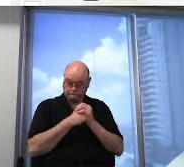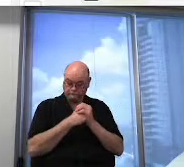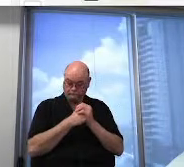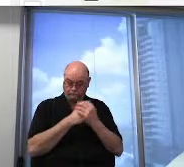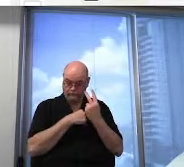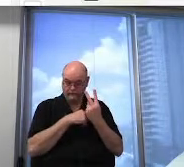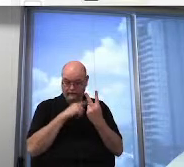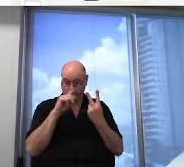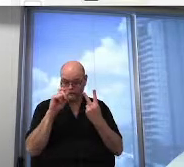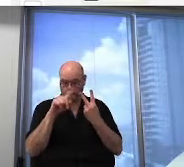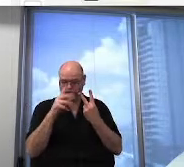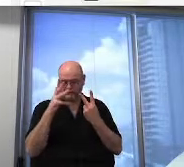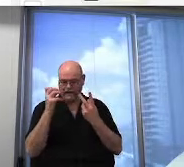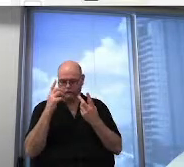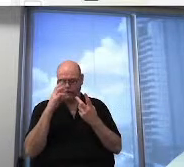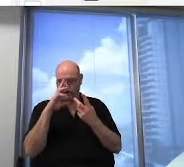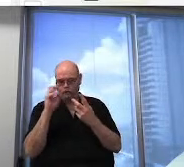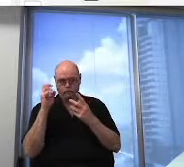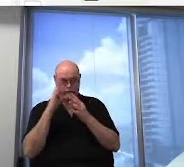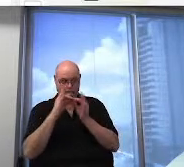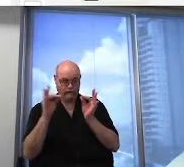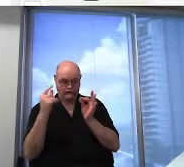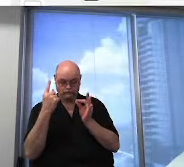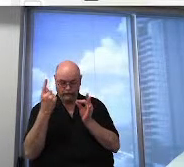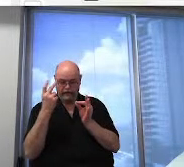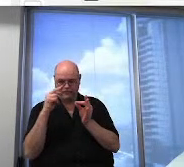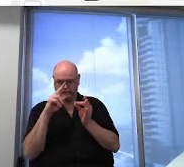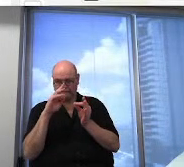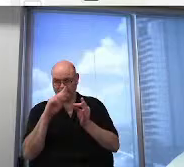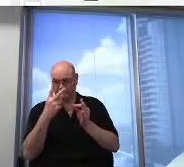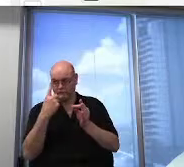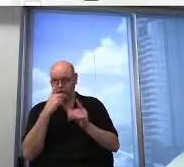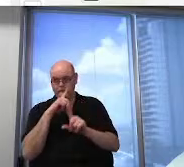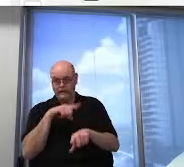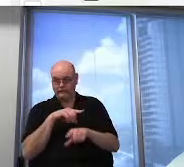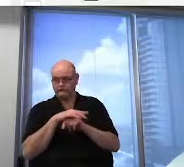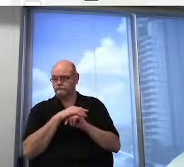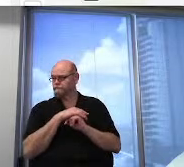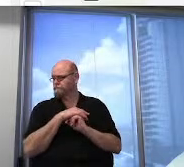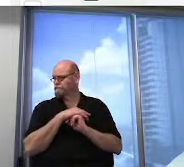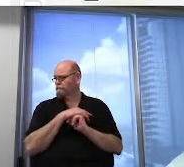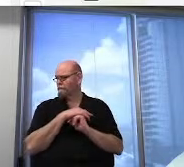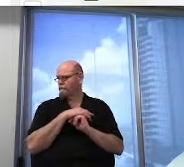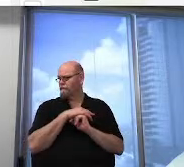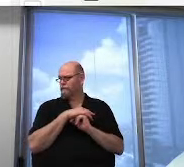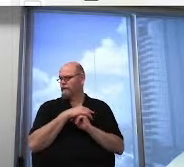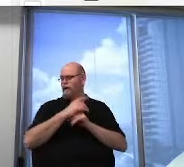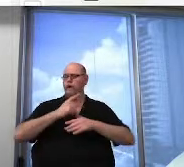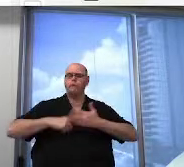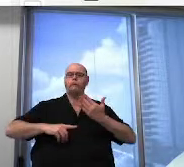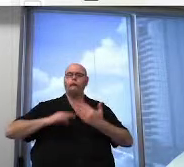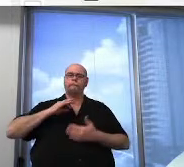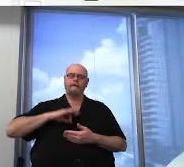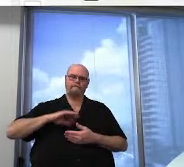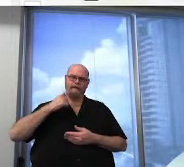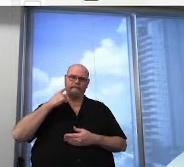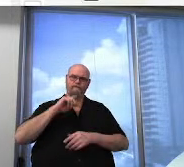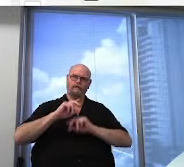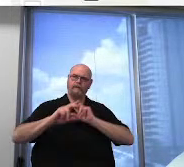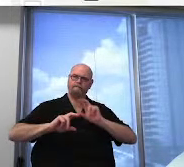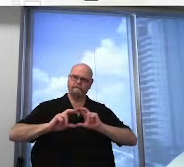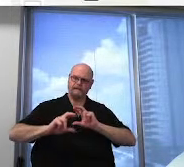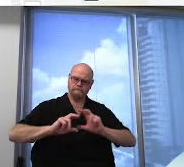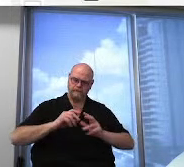Yeah, yes, two questions. I'm going to rephrase one and then I'll answer and then the second one, if I may. First one, it has to do with what the benefit would look like for